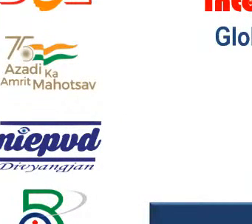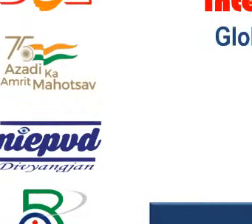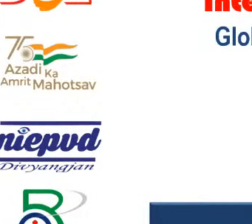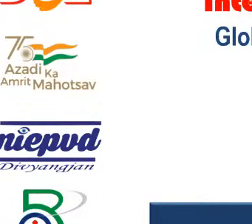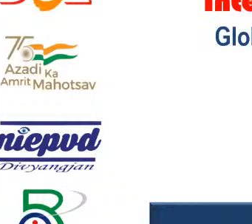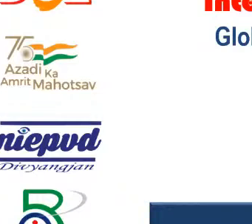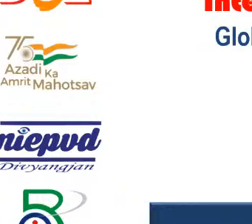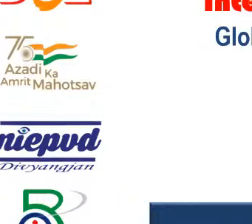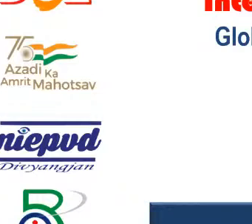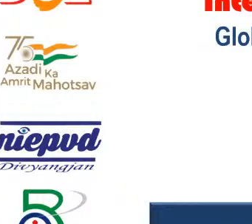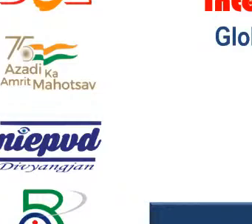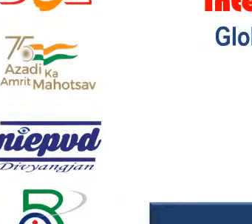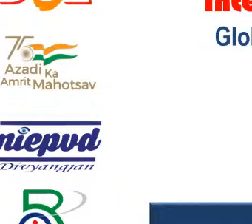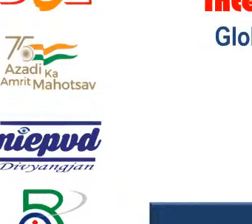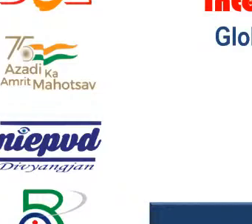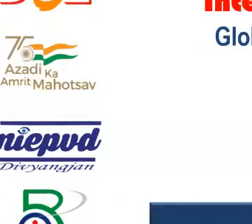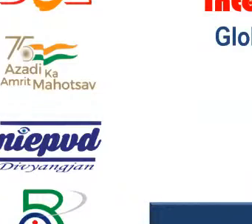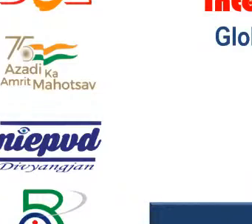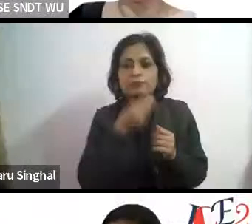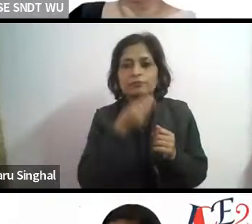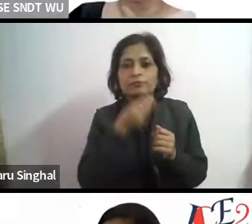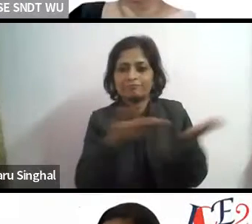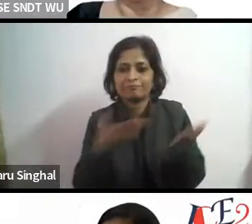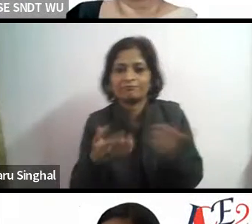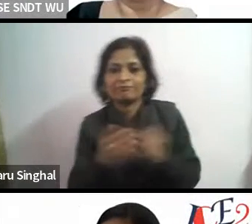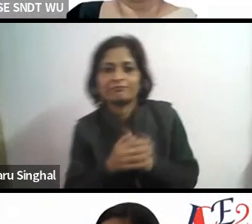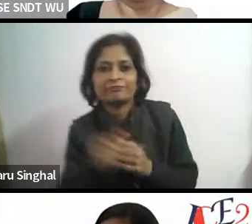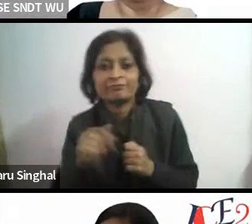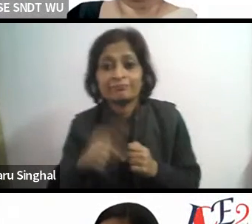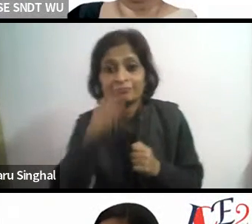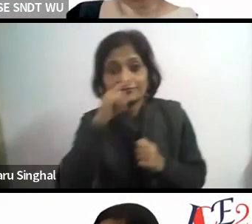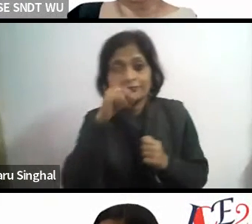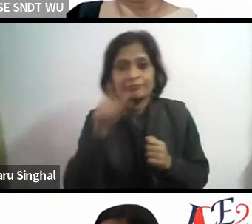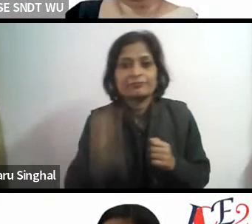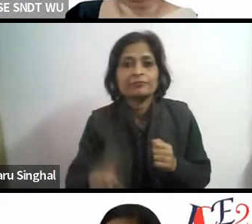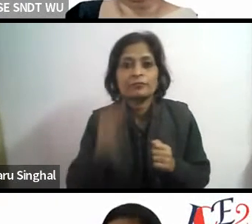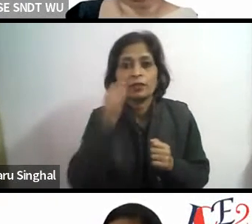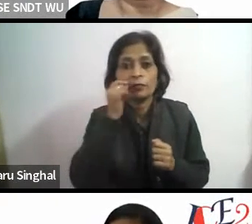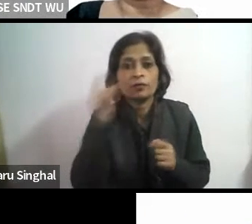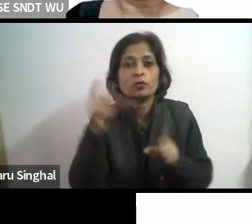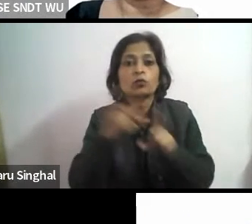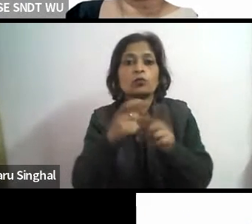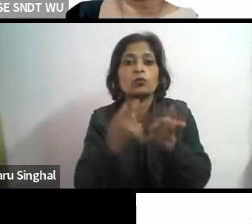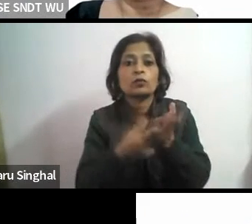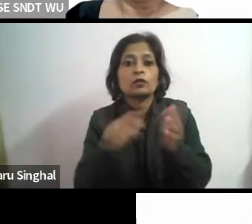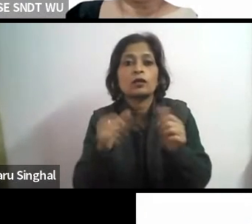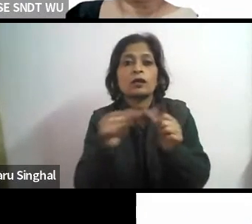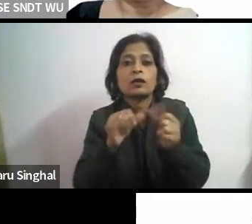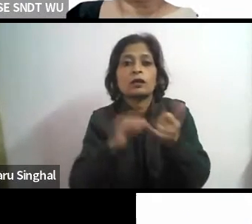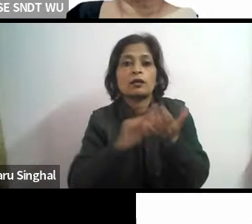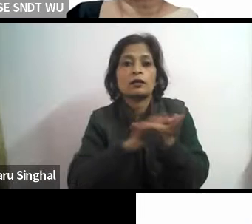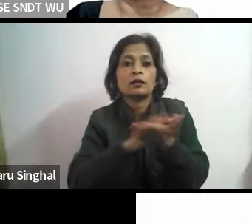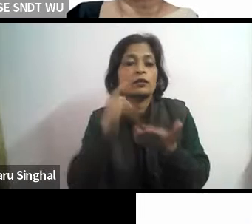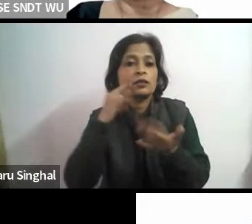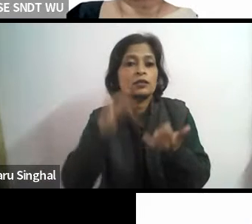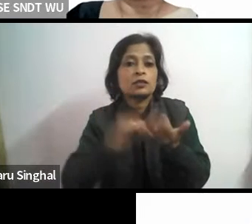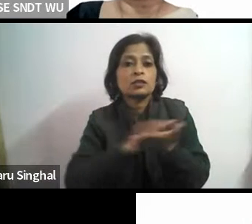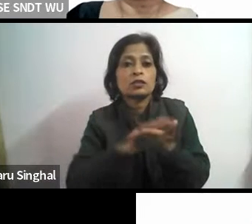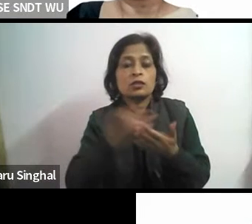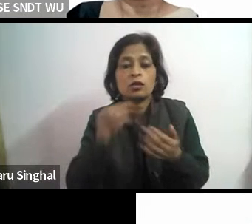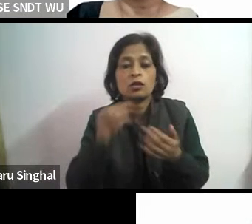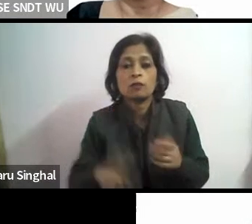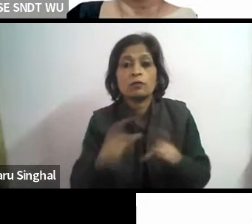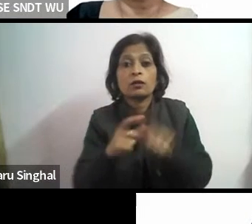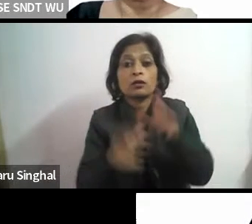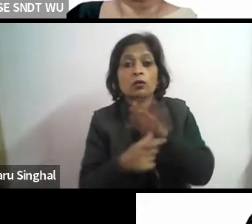ma'am. A warm welcome to everyone. It's an honor to introduce Dr. Ashish R. Panath, Director of Innovation,